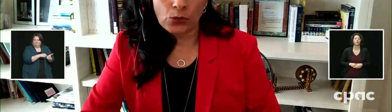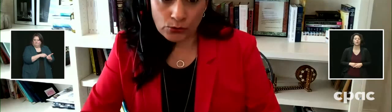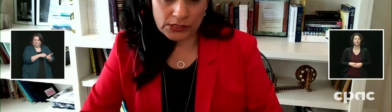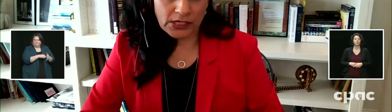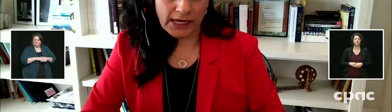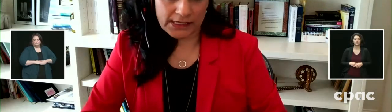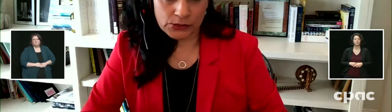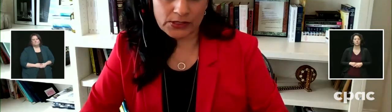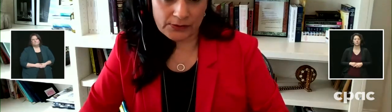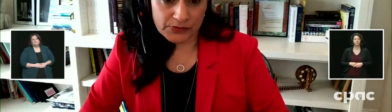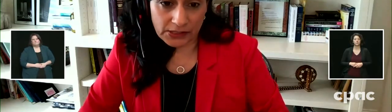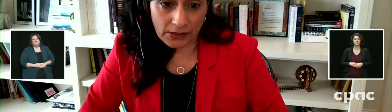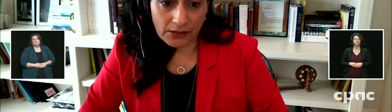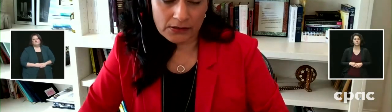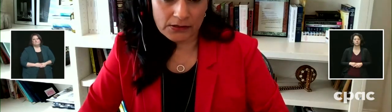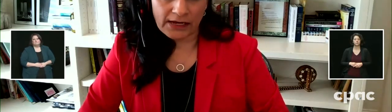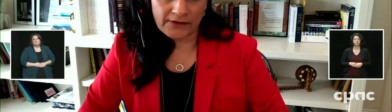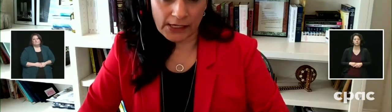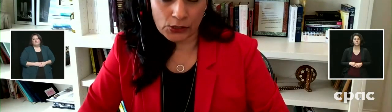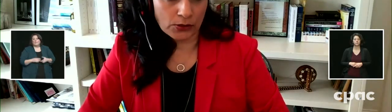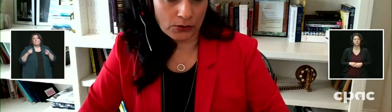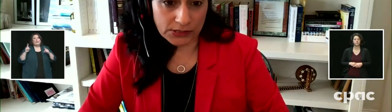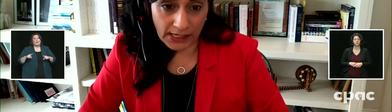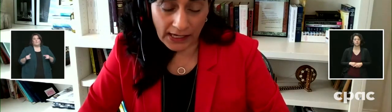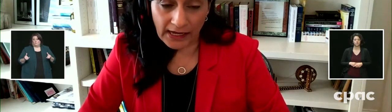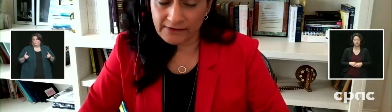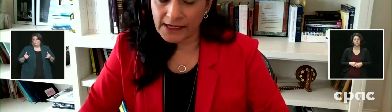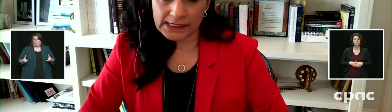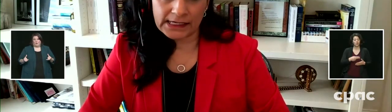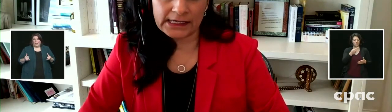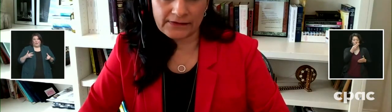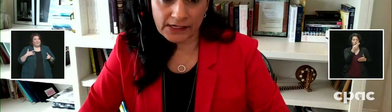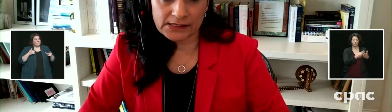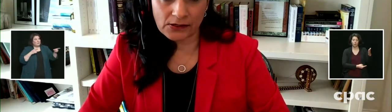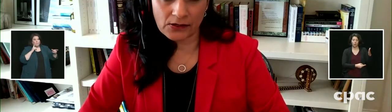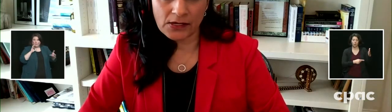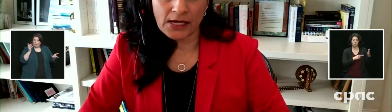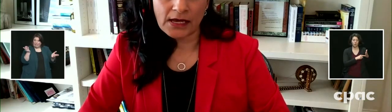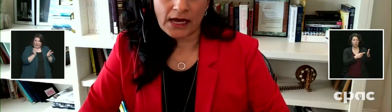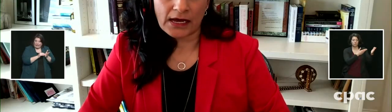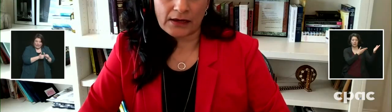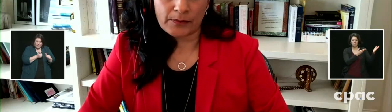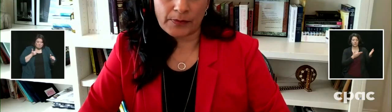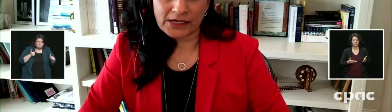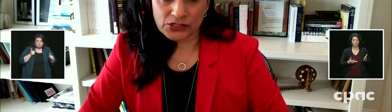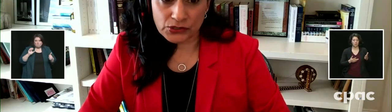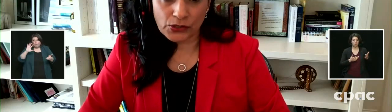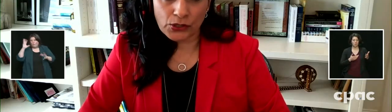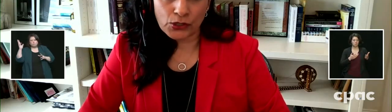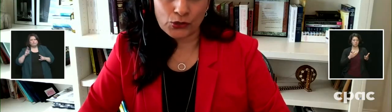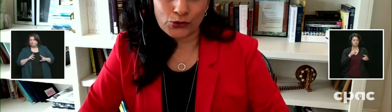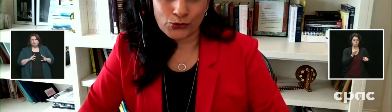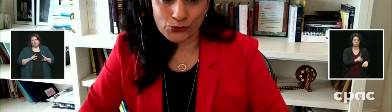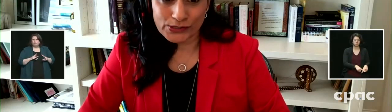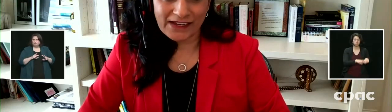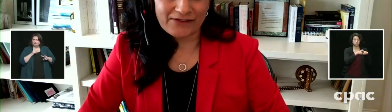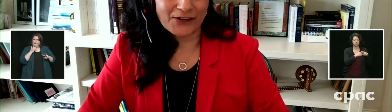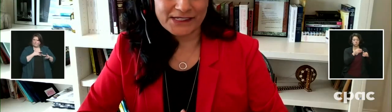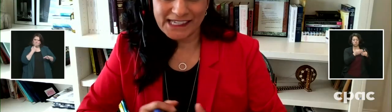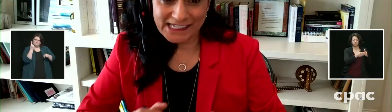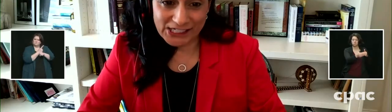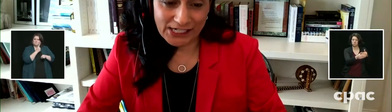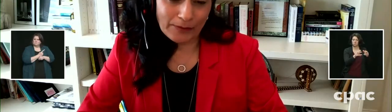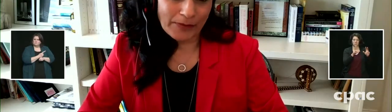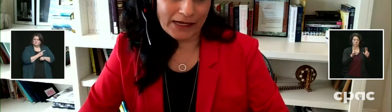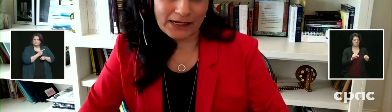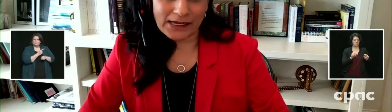les autres interruptions avec le contrat, avec les livraisons, parce que nous